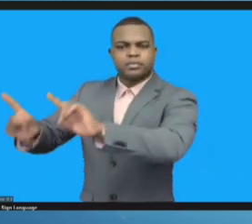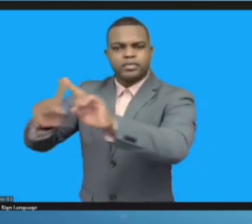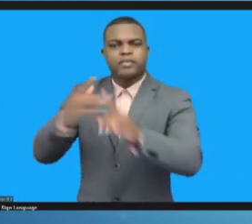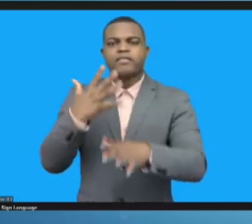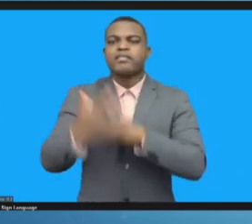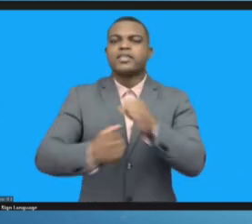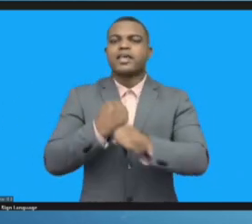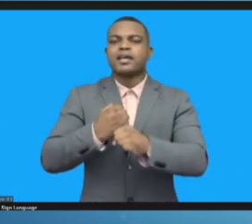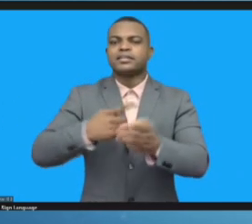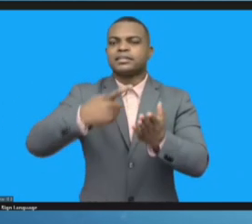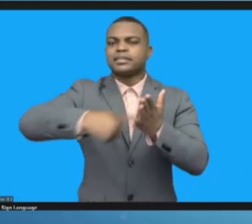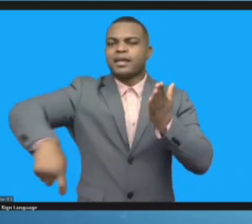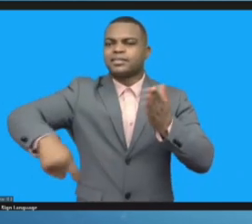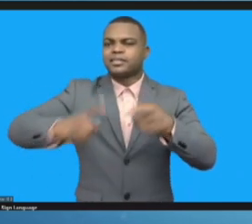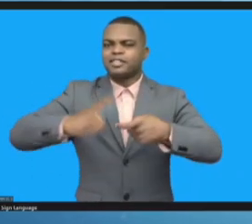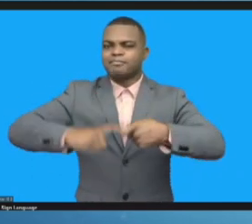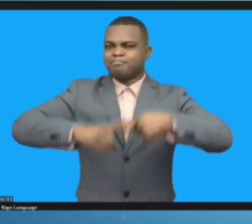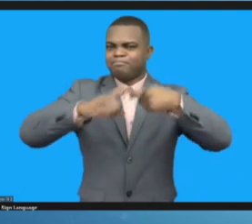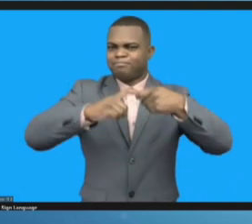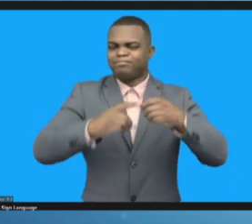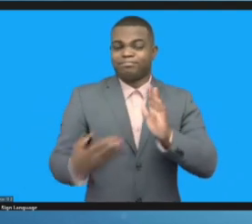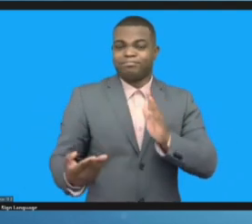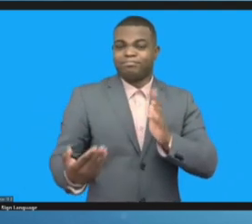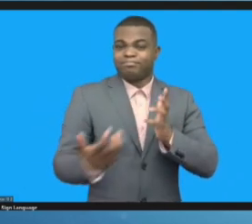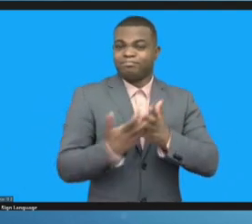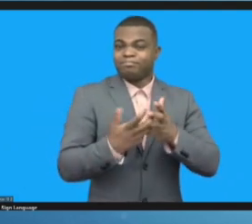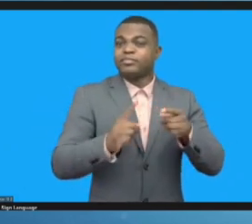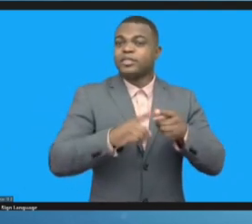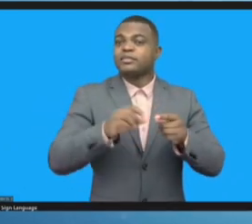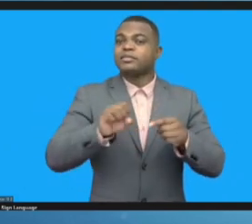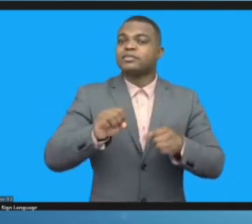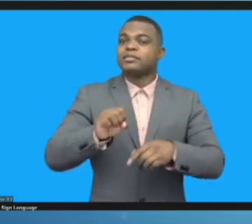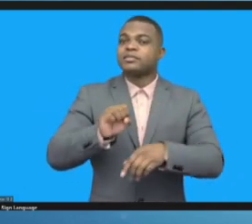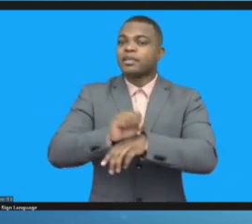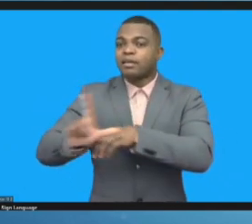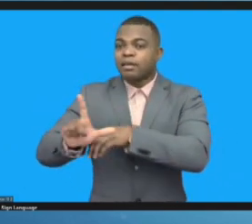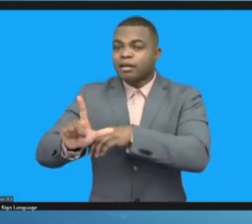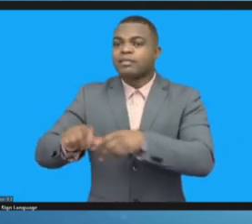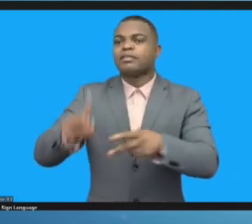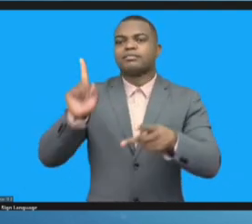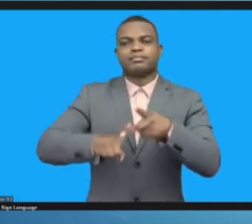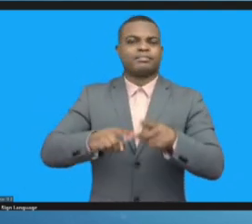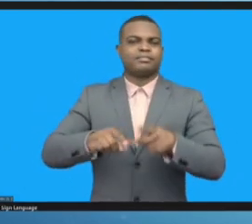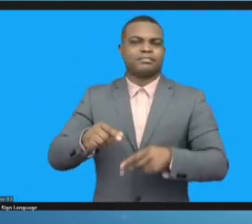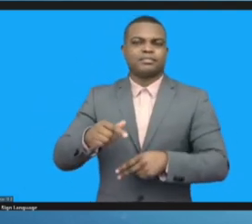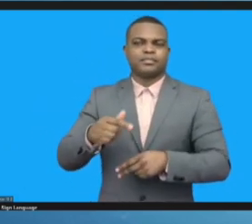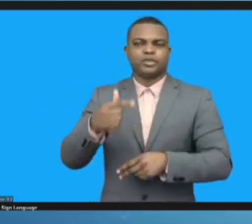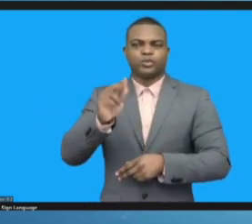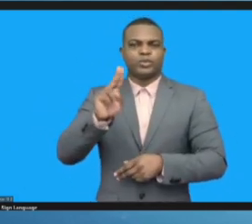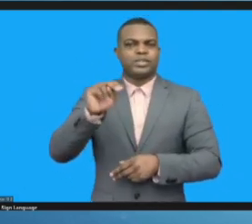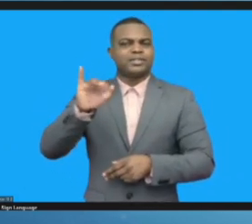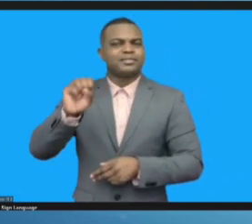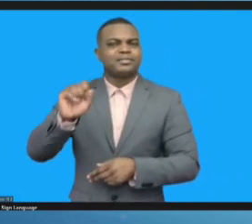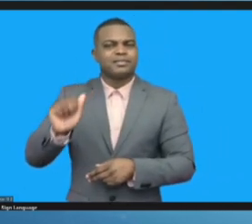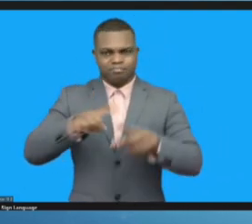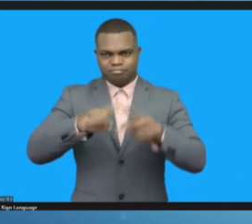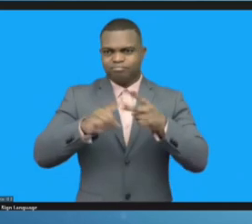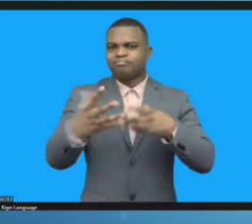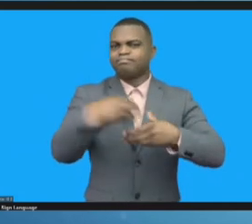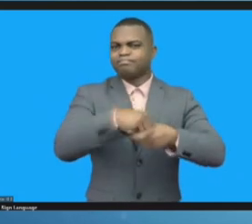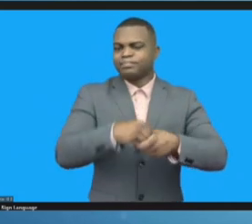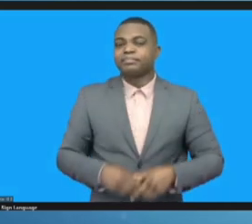social inclusion. In Rwanda, the online government services platform Irembo is allowing users to access, apply,